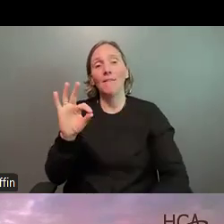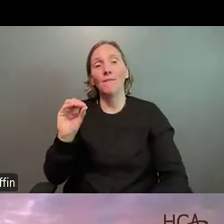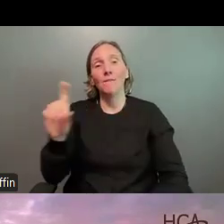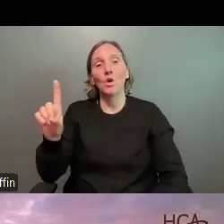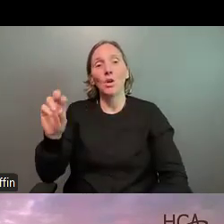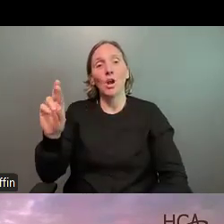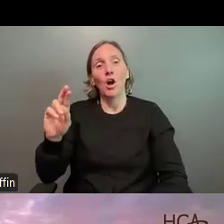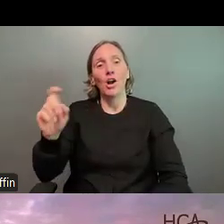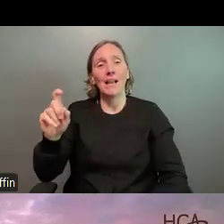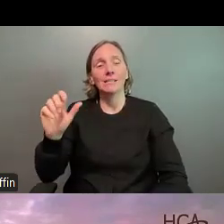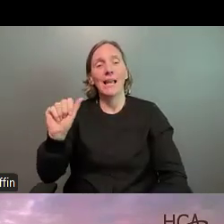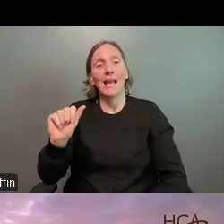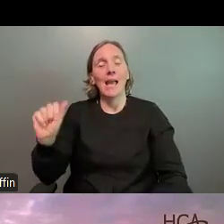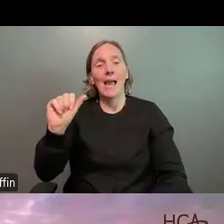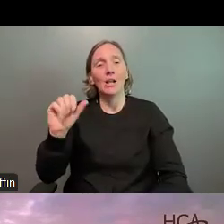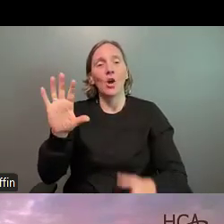foodrx@coordinatedcarehealth.com.